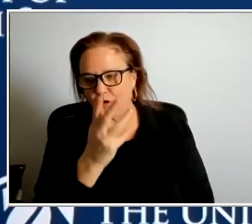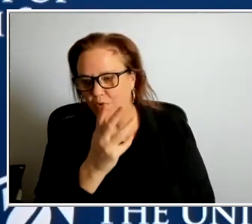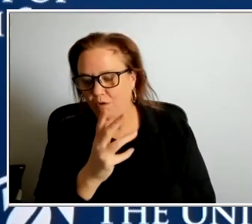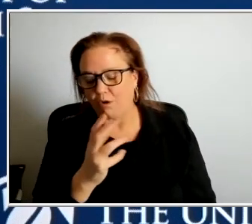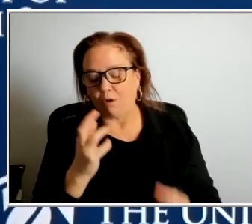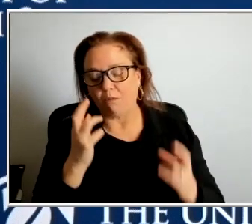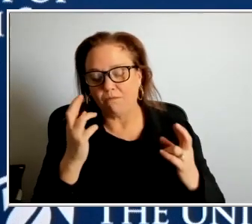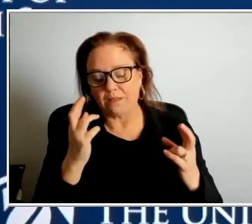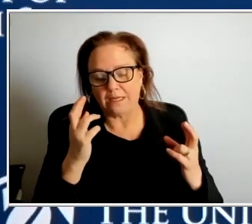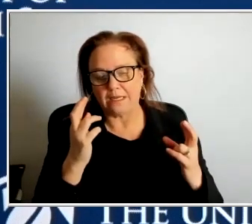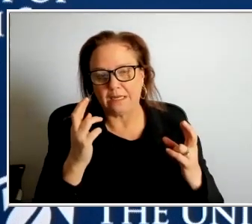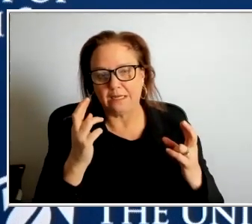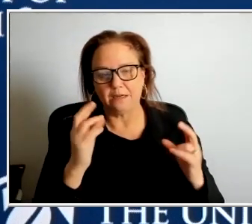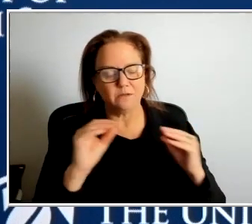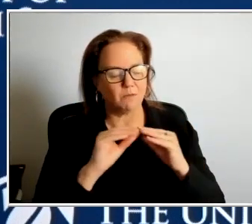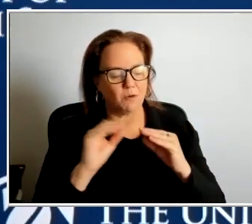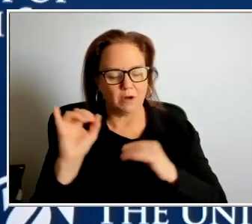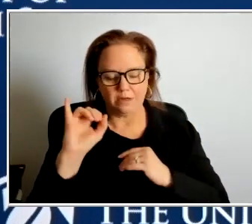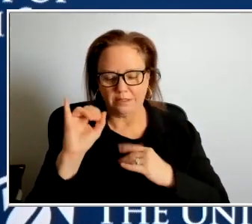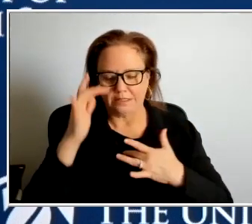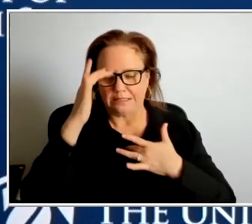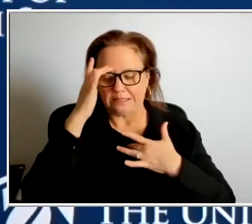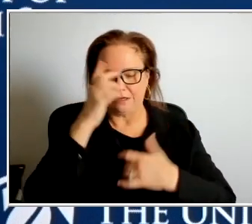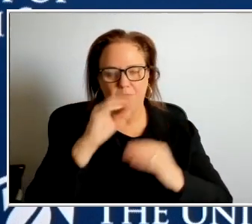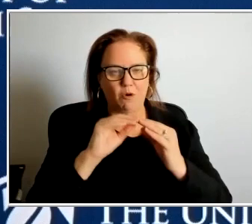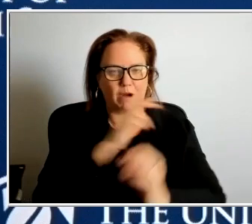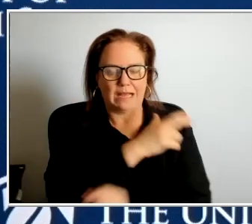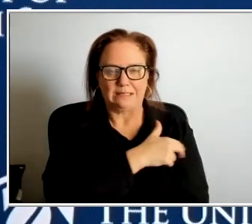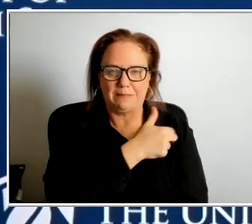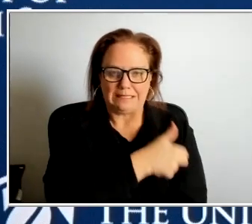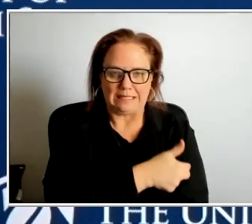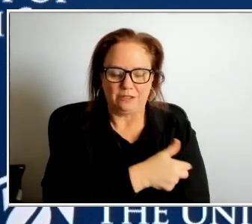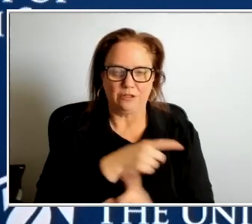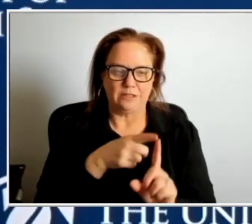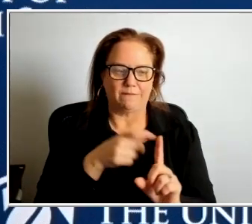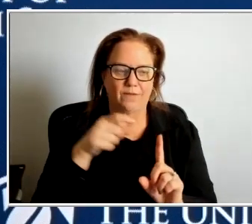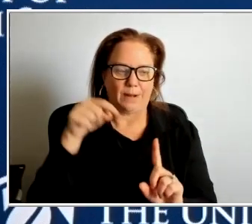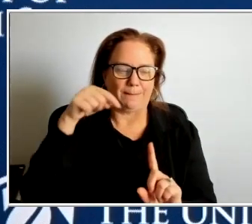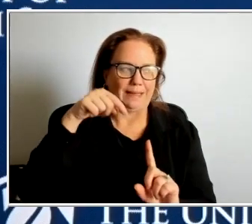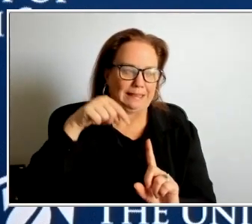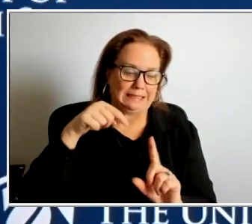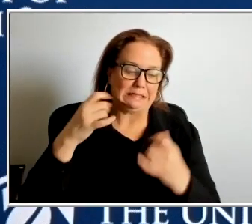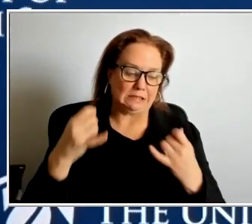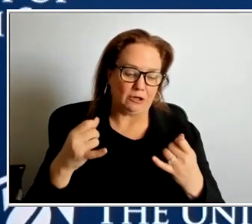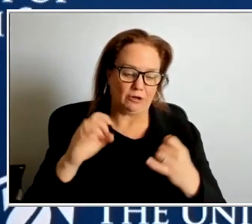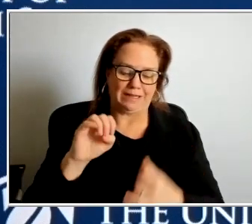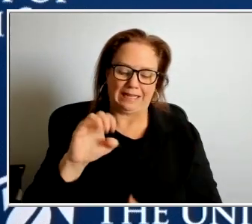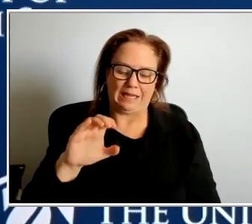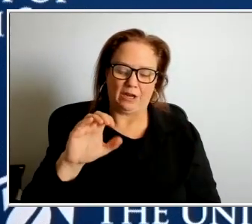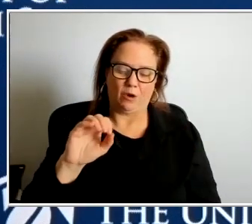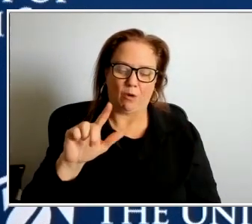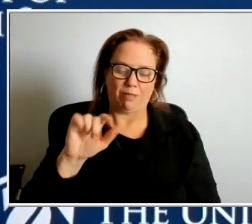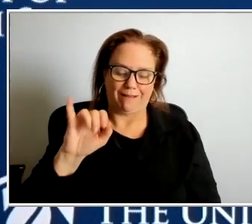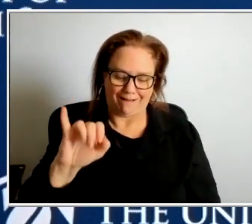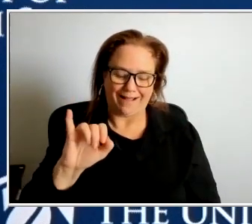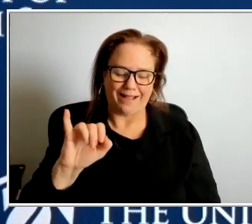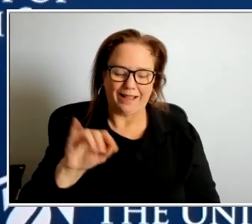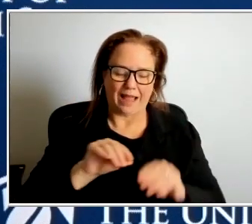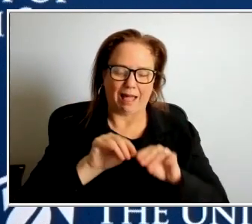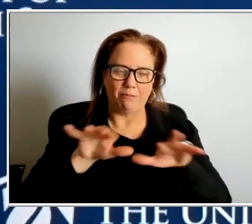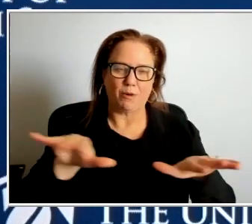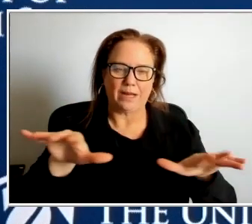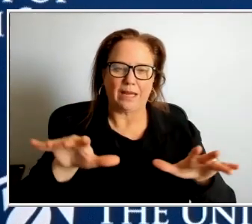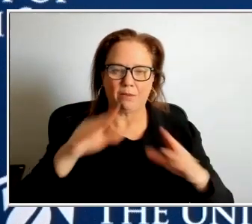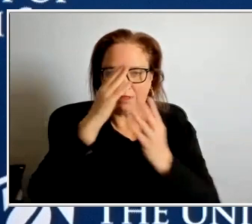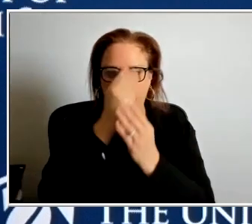more illness, no more hospitalization from this current E. coli outbreak. And then, of course, we'll keep everybody